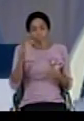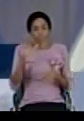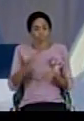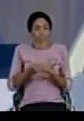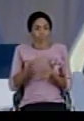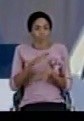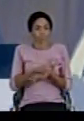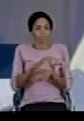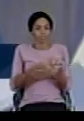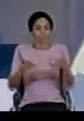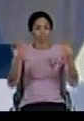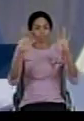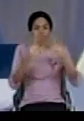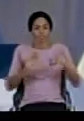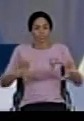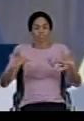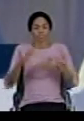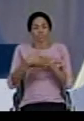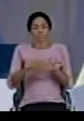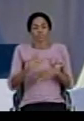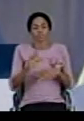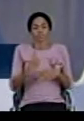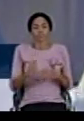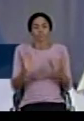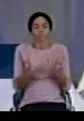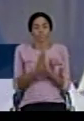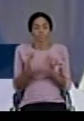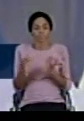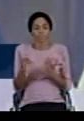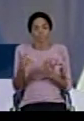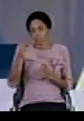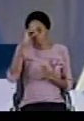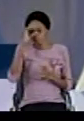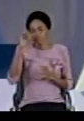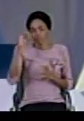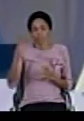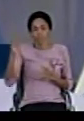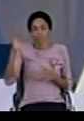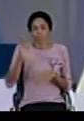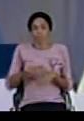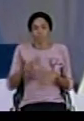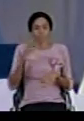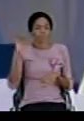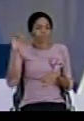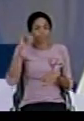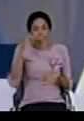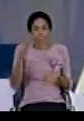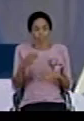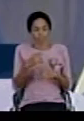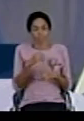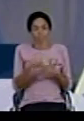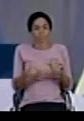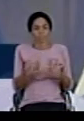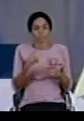the prayer of the man of God, God touched my eyes. I was about to remove my glasses.